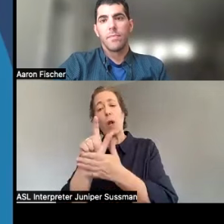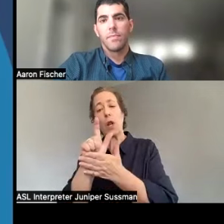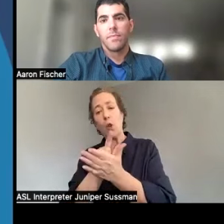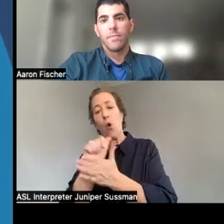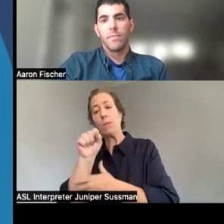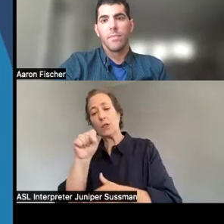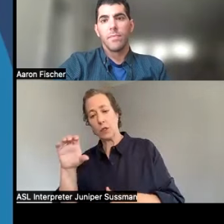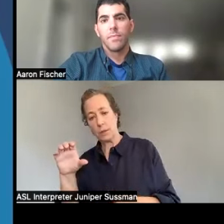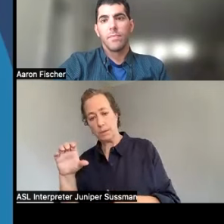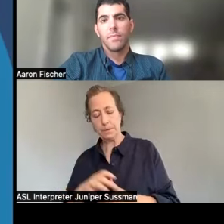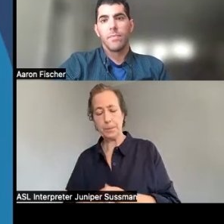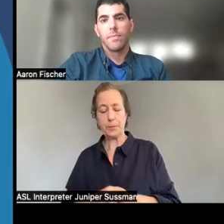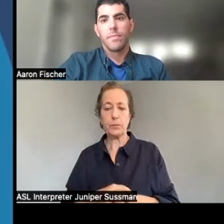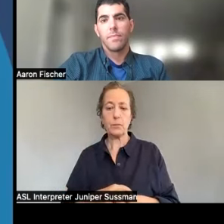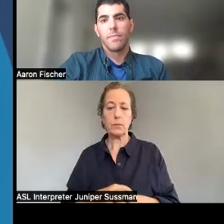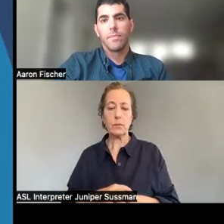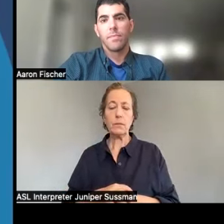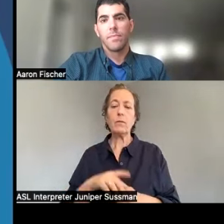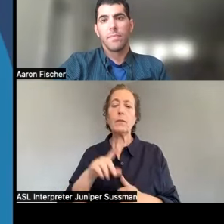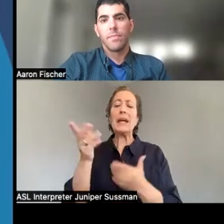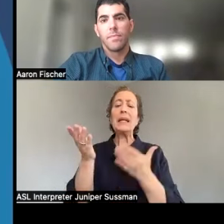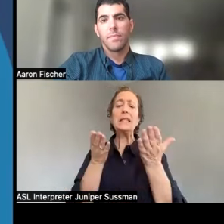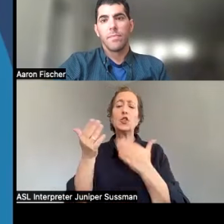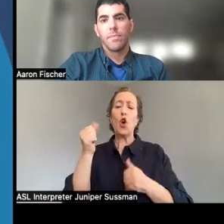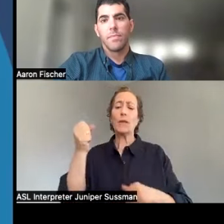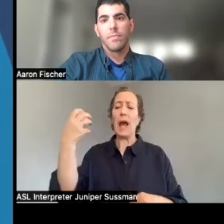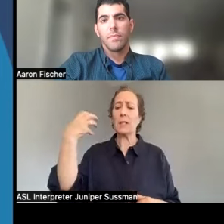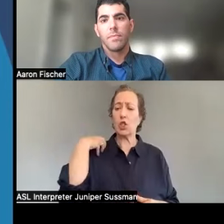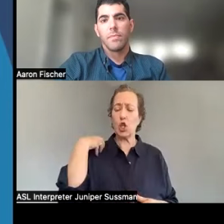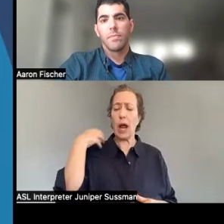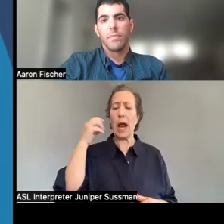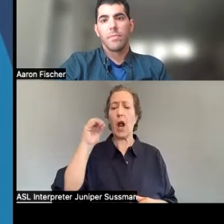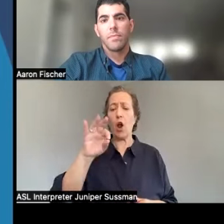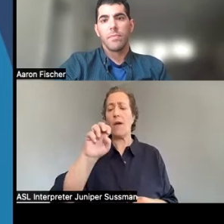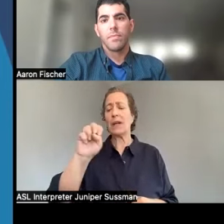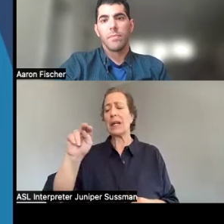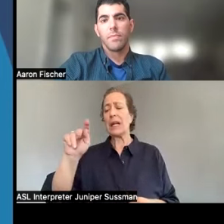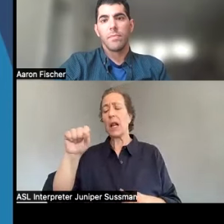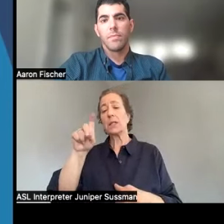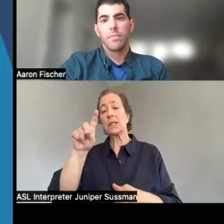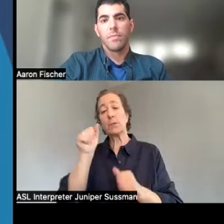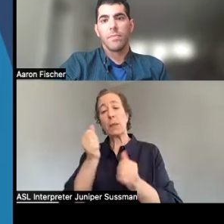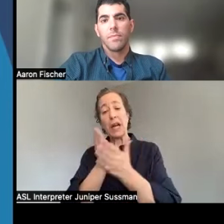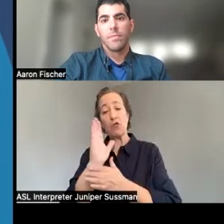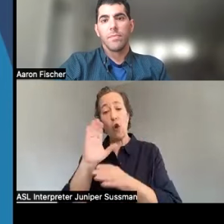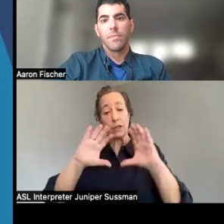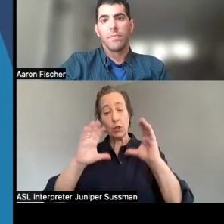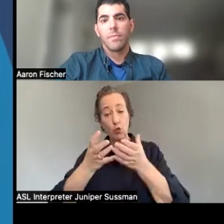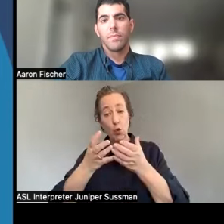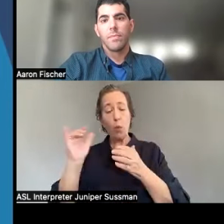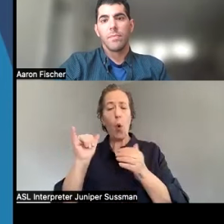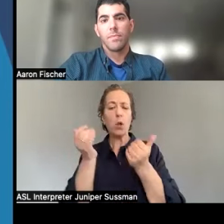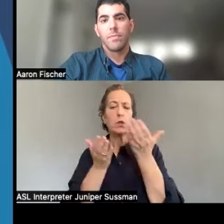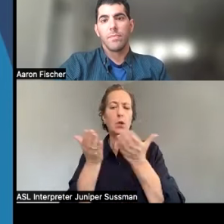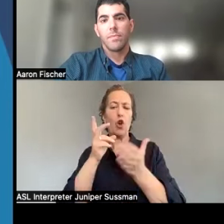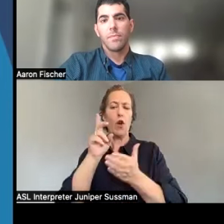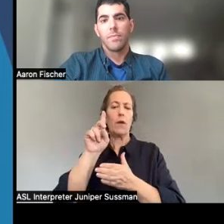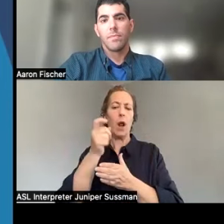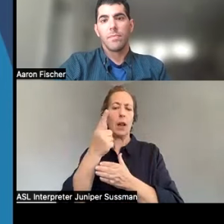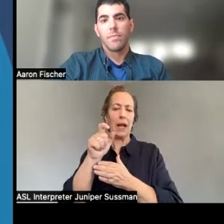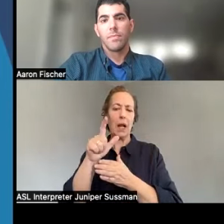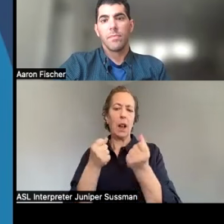known as TILA. He served as chair of NELA's Disability Rights Group and has also served on the Legal Advocacy Subcommittee